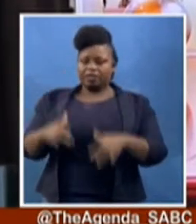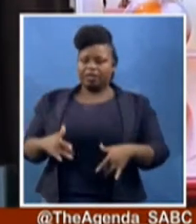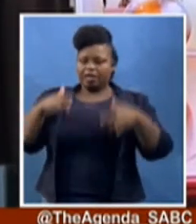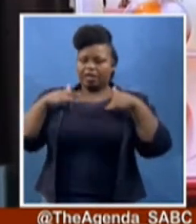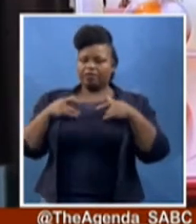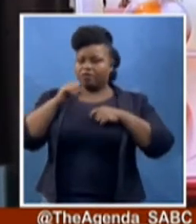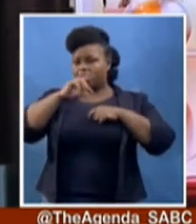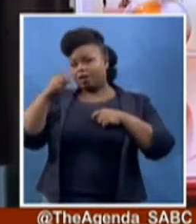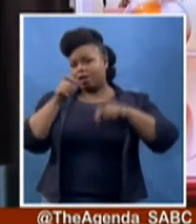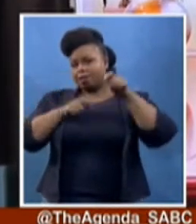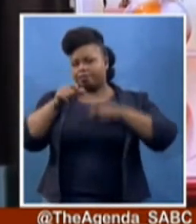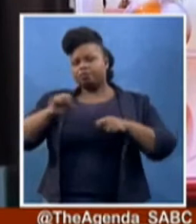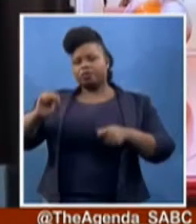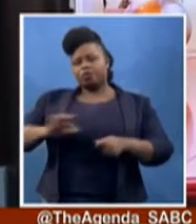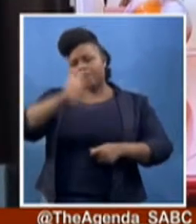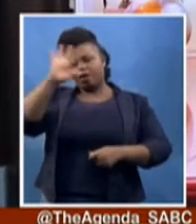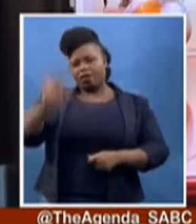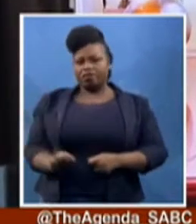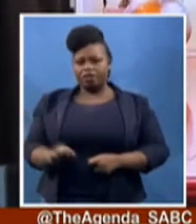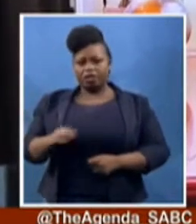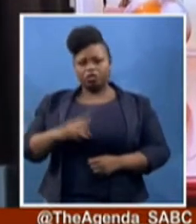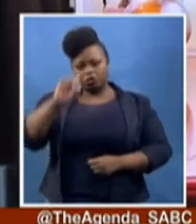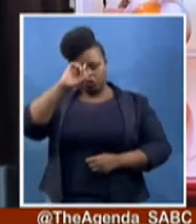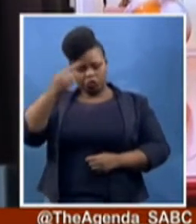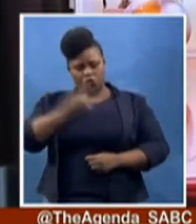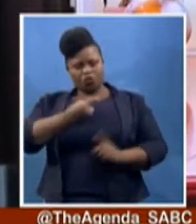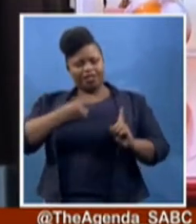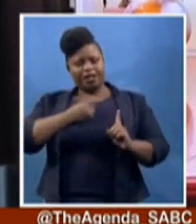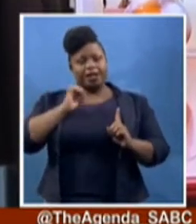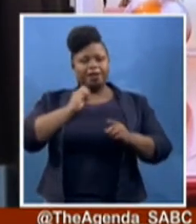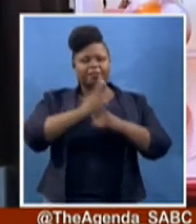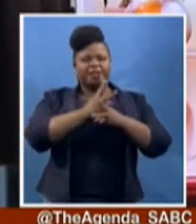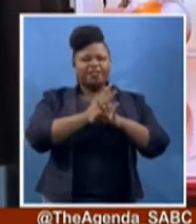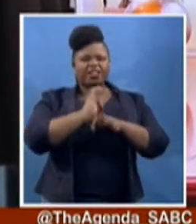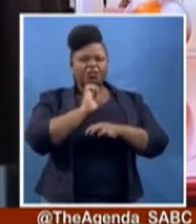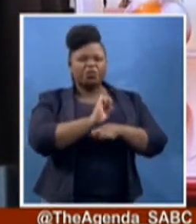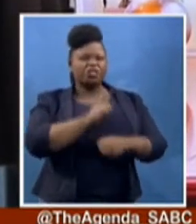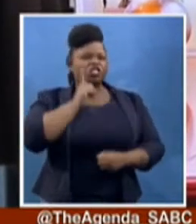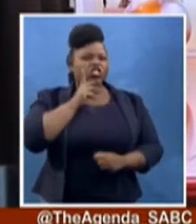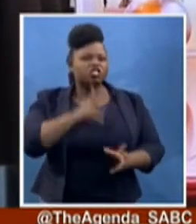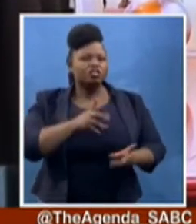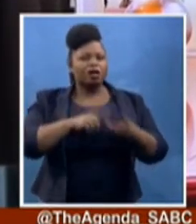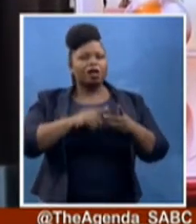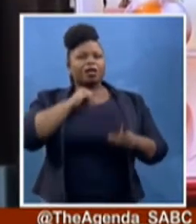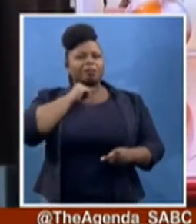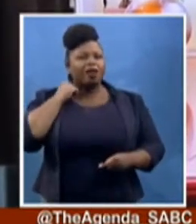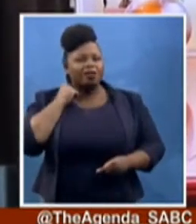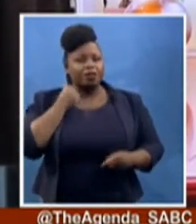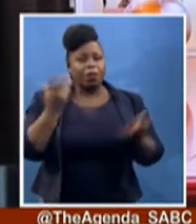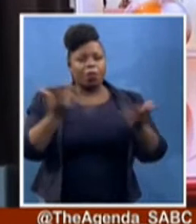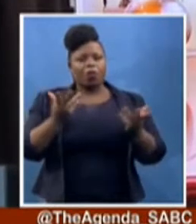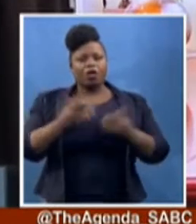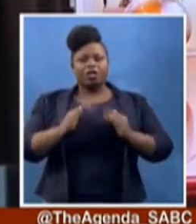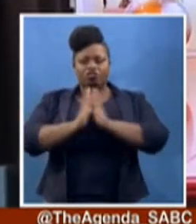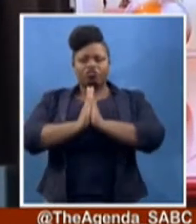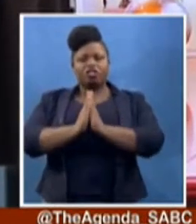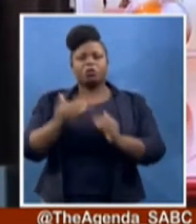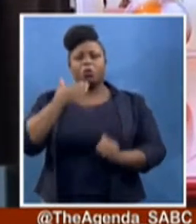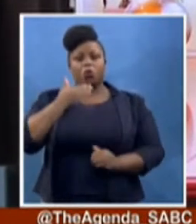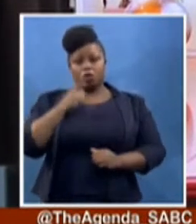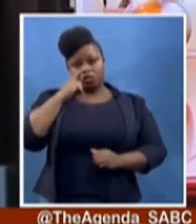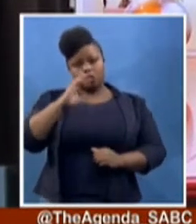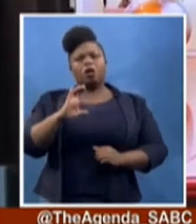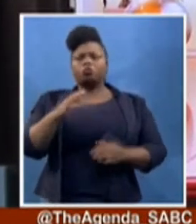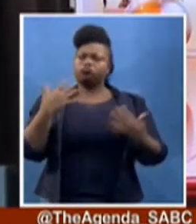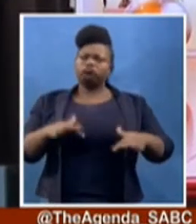a teacher and lay preacher in the Presbyterian Church, Charlotte, no doubt, was given early a sense of